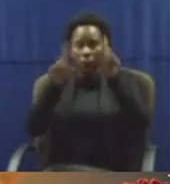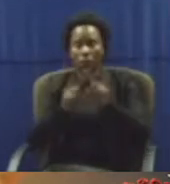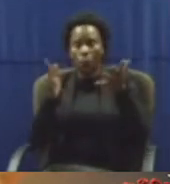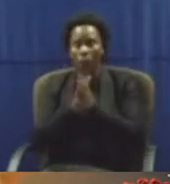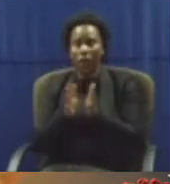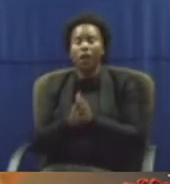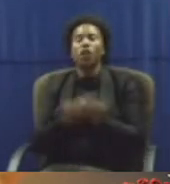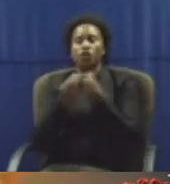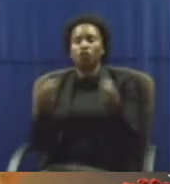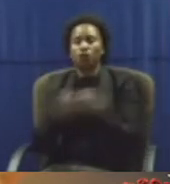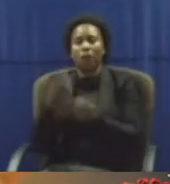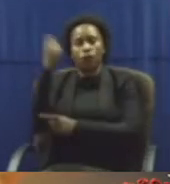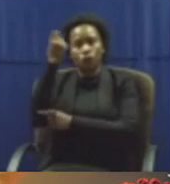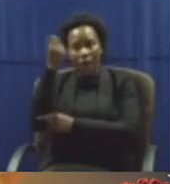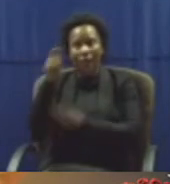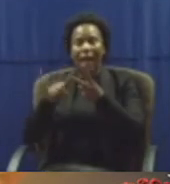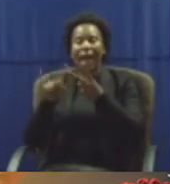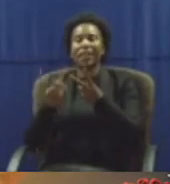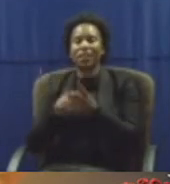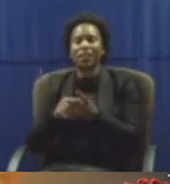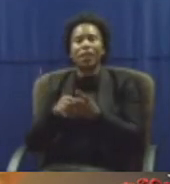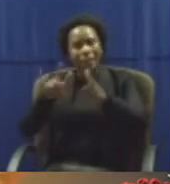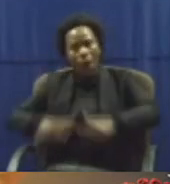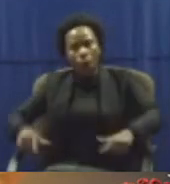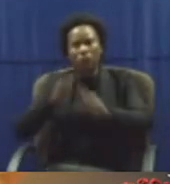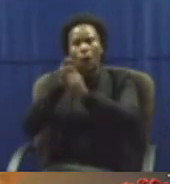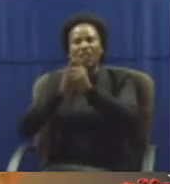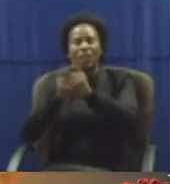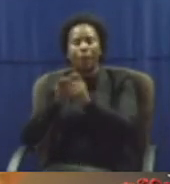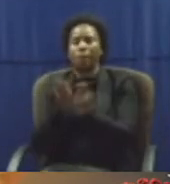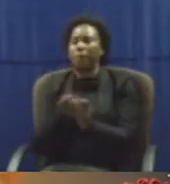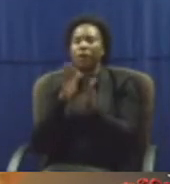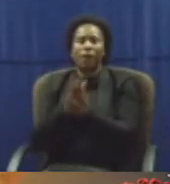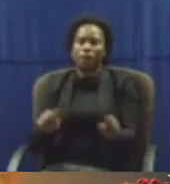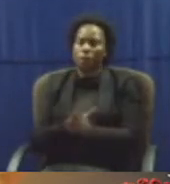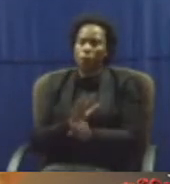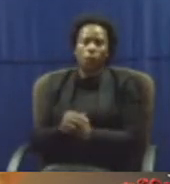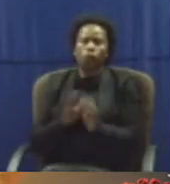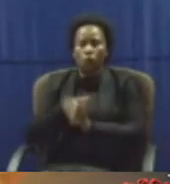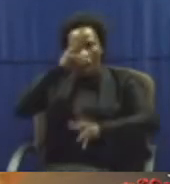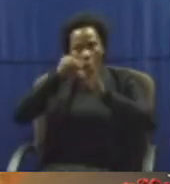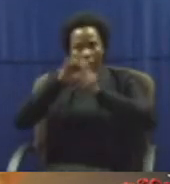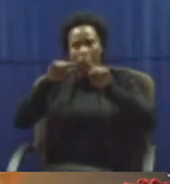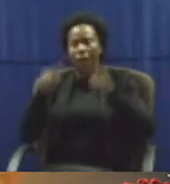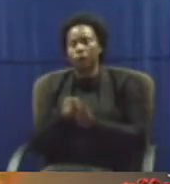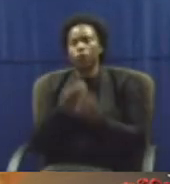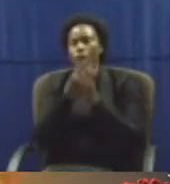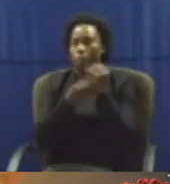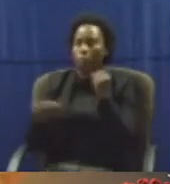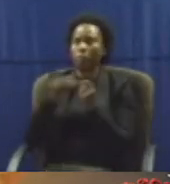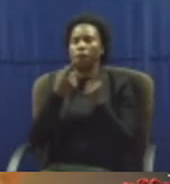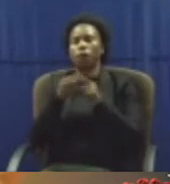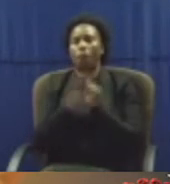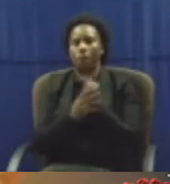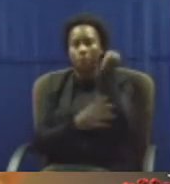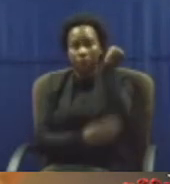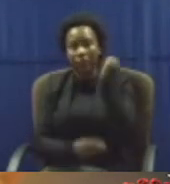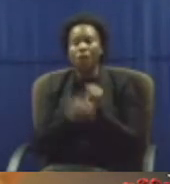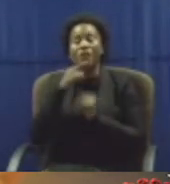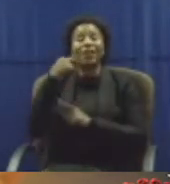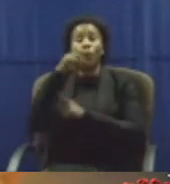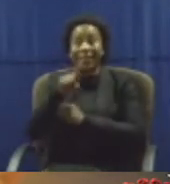township areas are unable to take full advantage of education to get them out of poverty. The reality is that if you are born a poor child